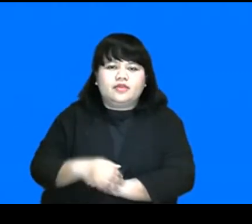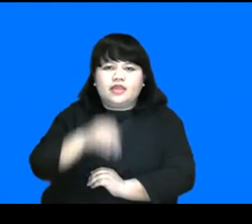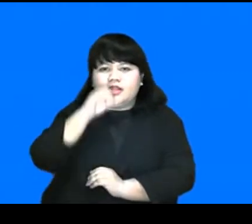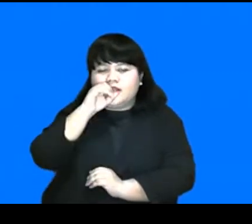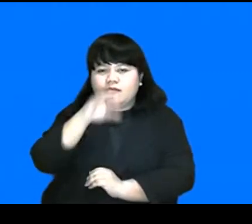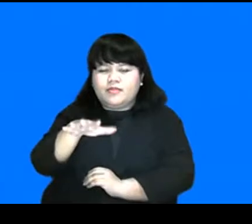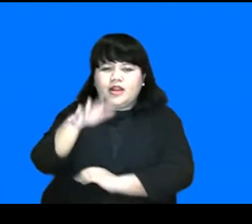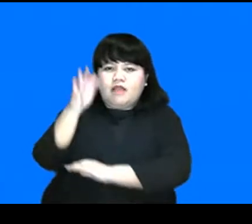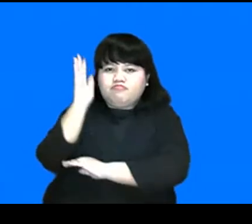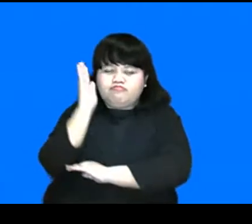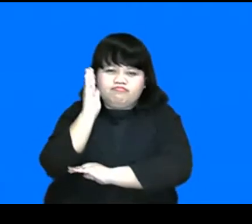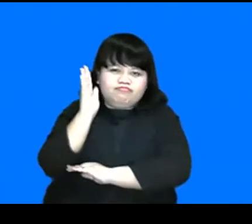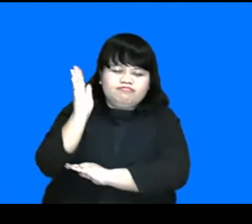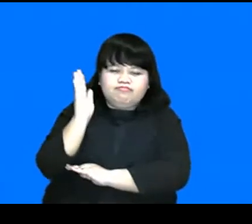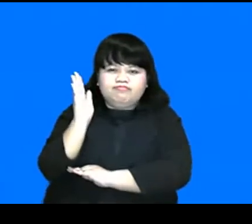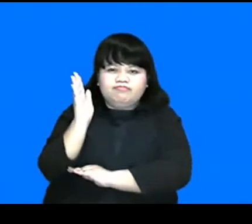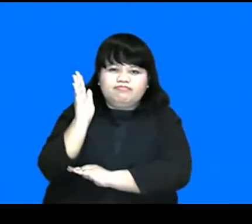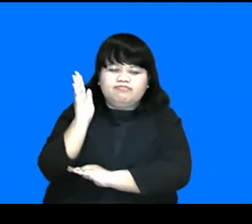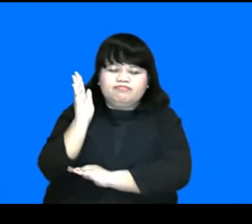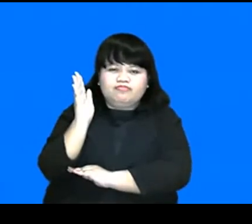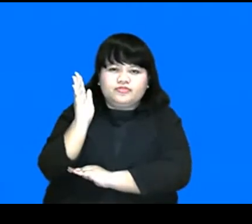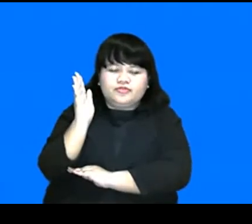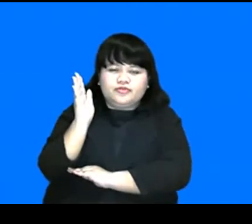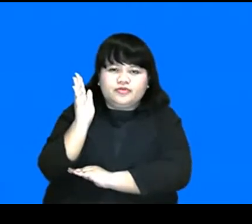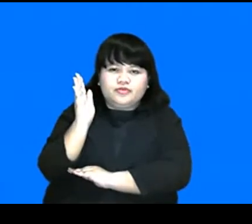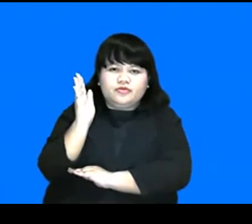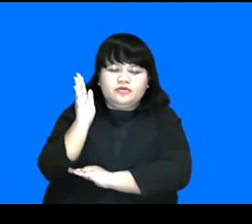simply raising revenues